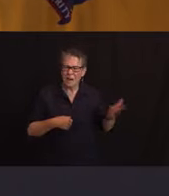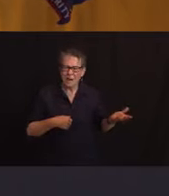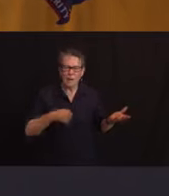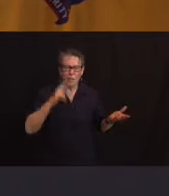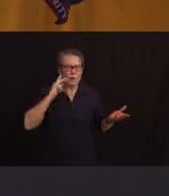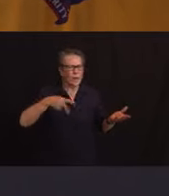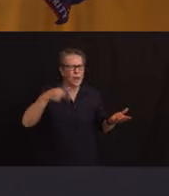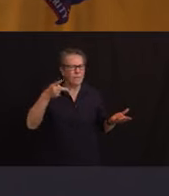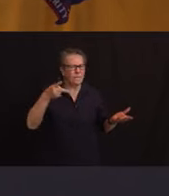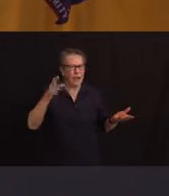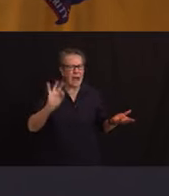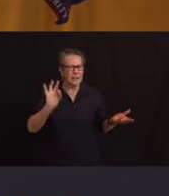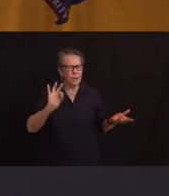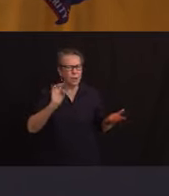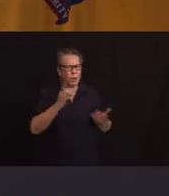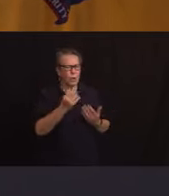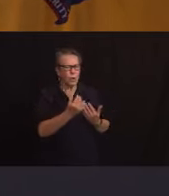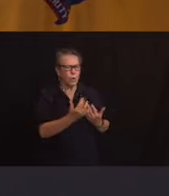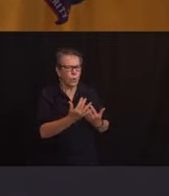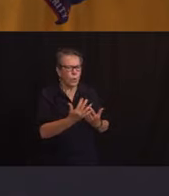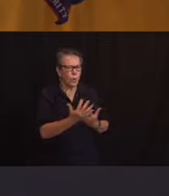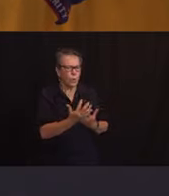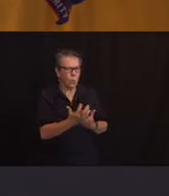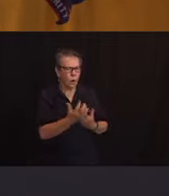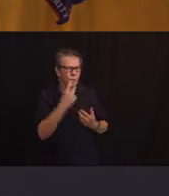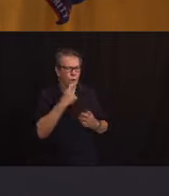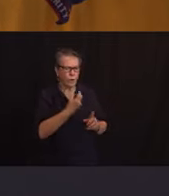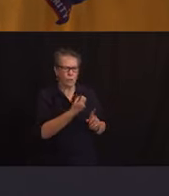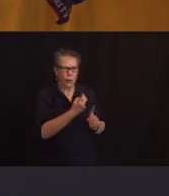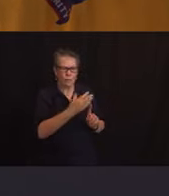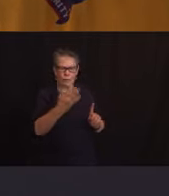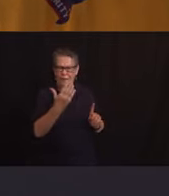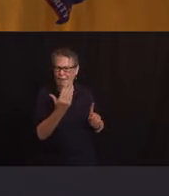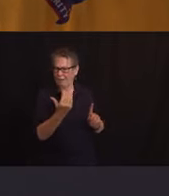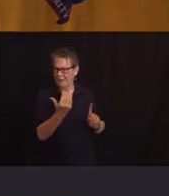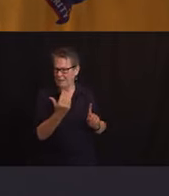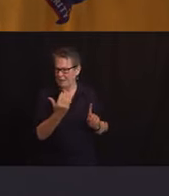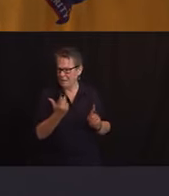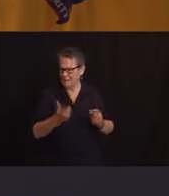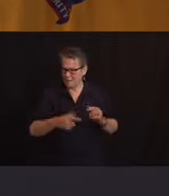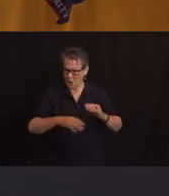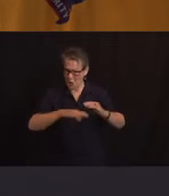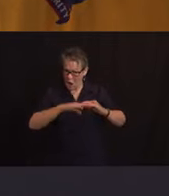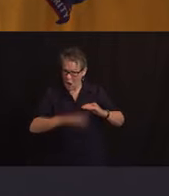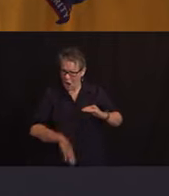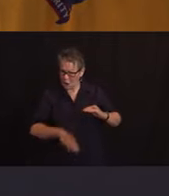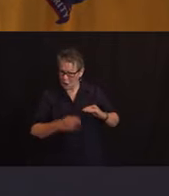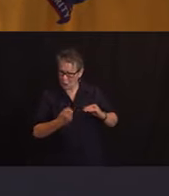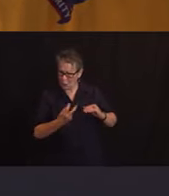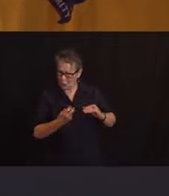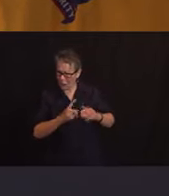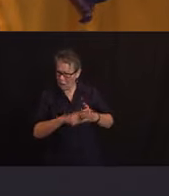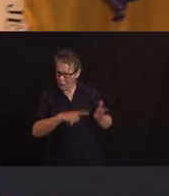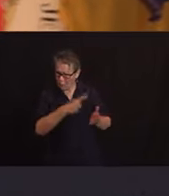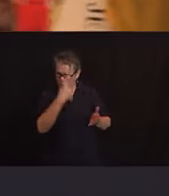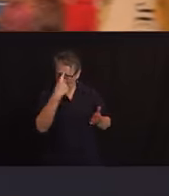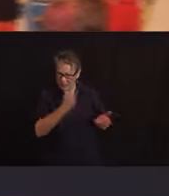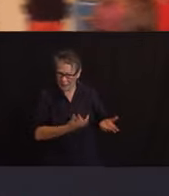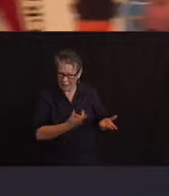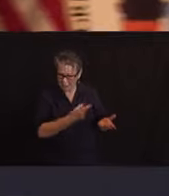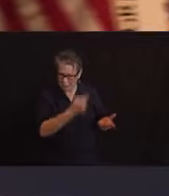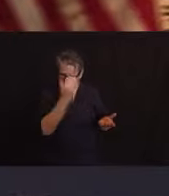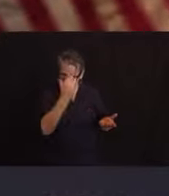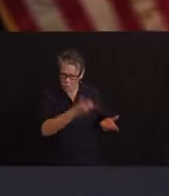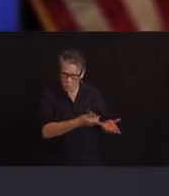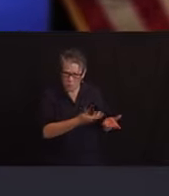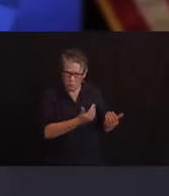15 year. I don't know that we've got any visibility on vaccination prospect for under 12, unless you may have that,